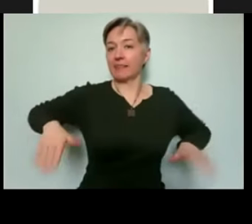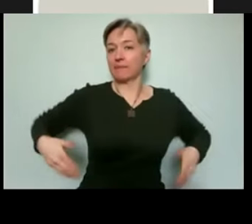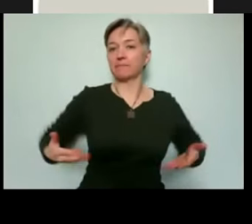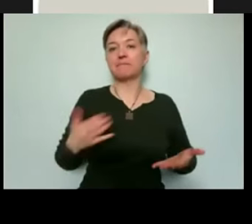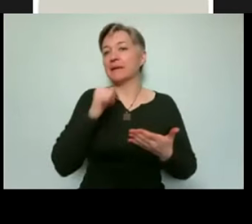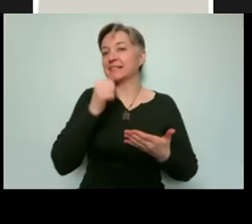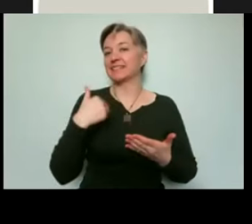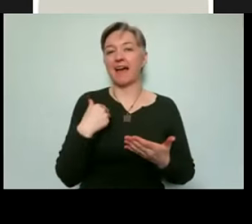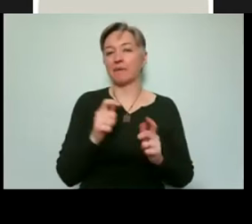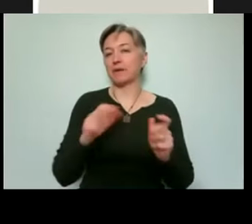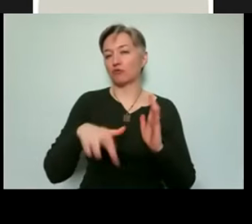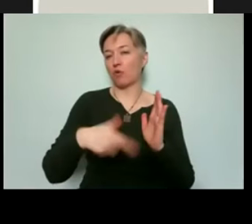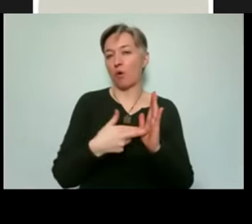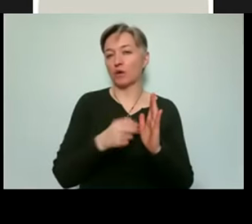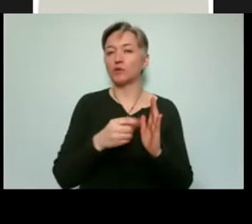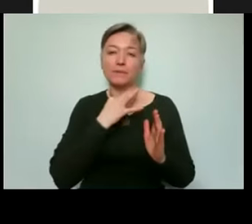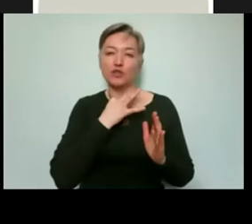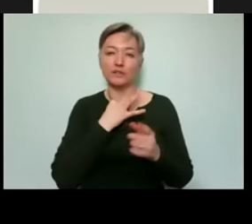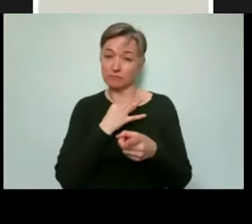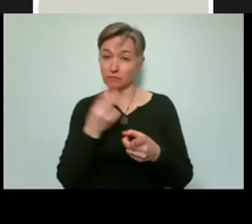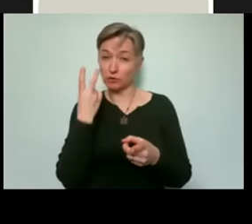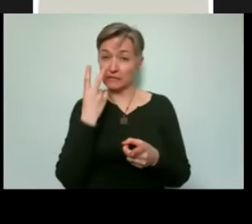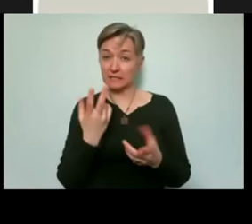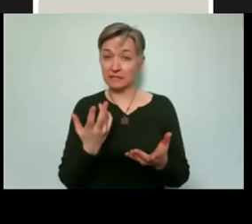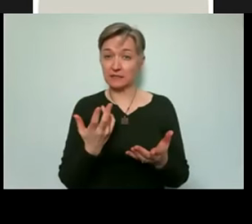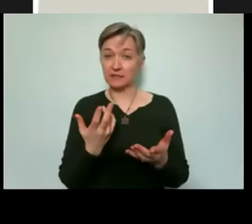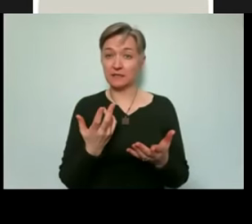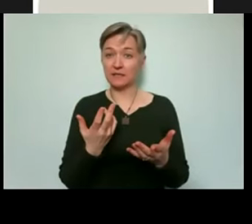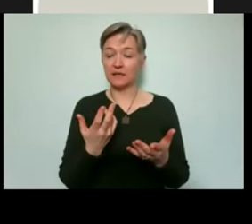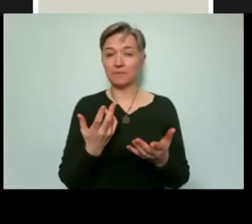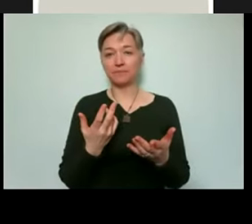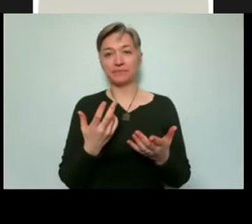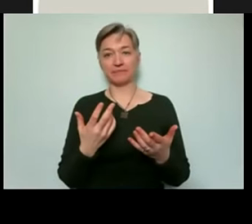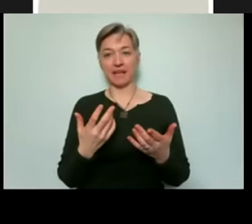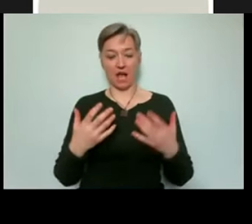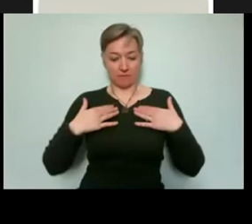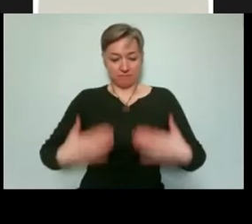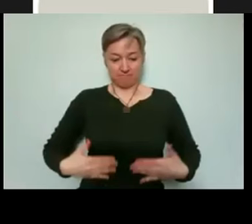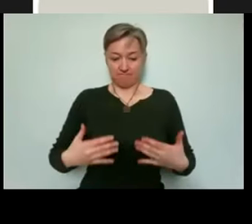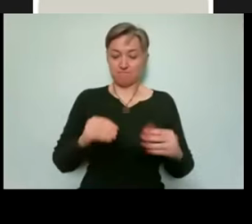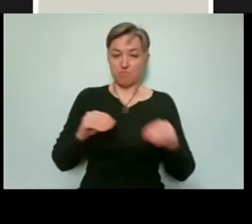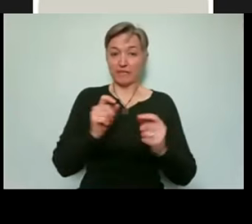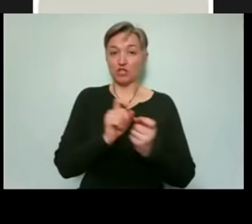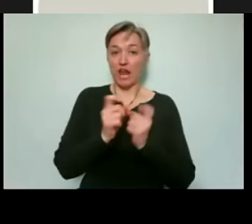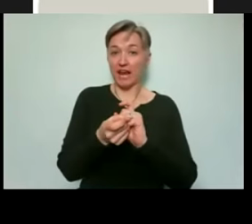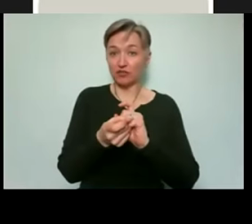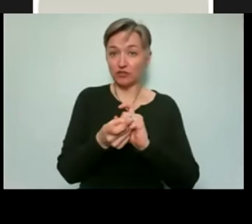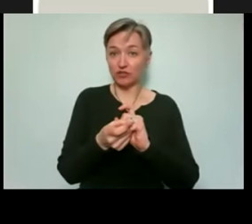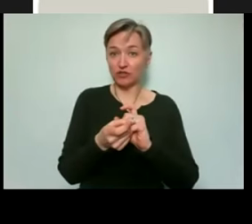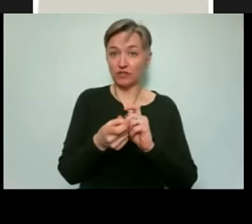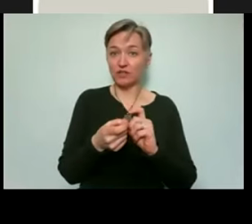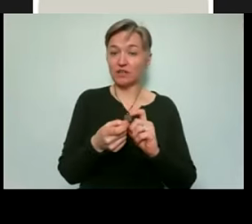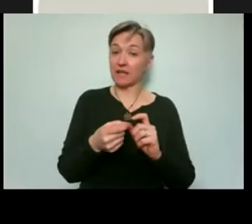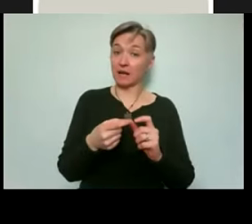of a role. And so I'm wondering if you see, again, a somatotopic change in whether you have movements persist